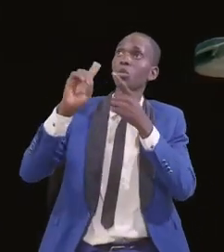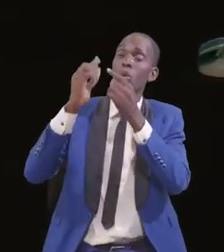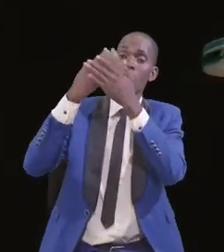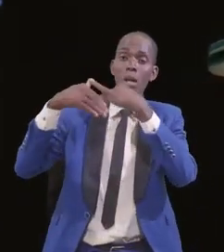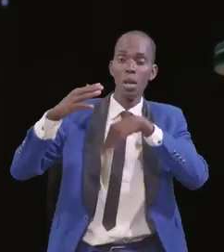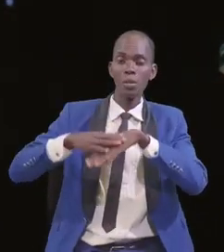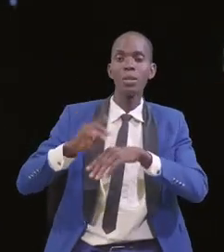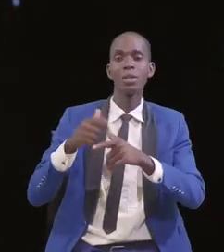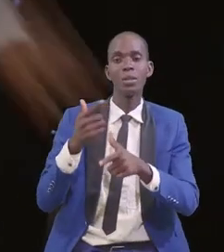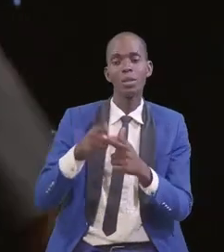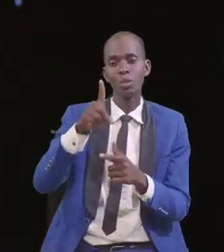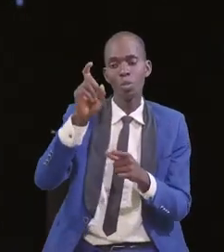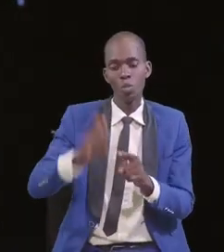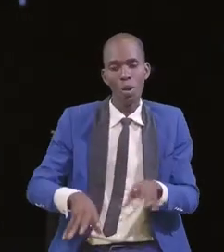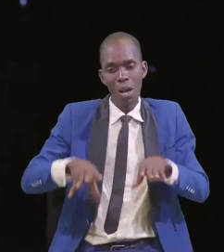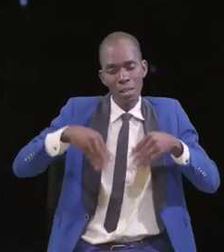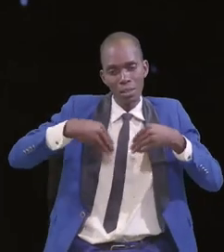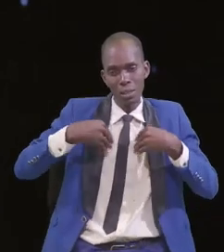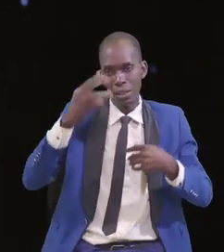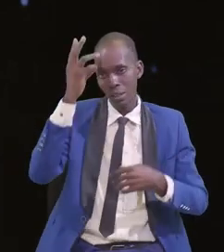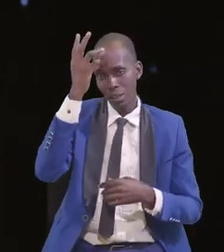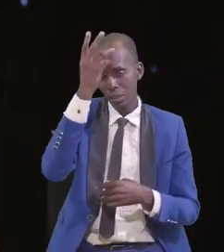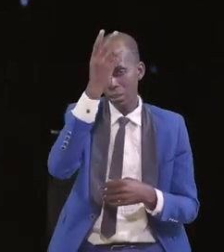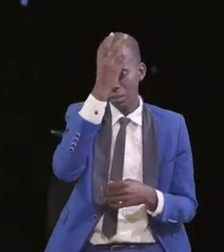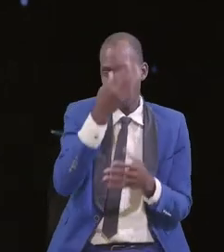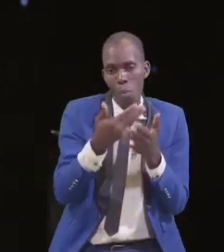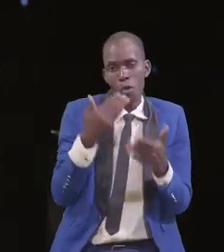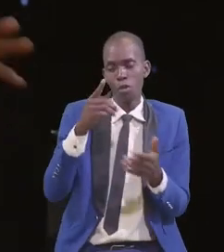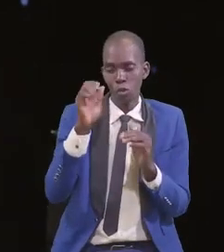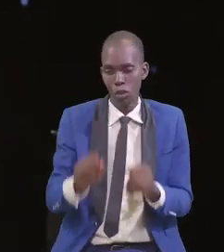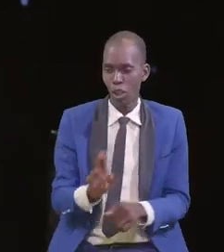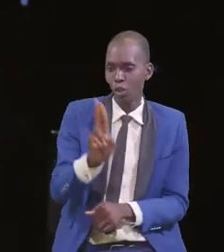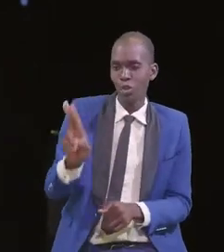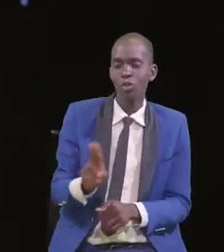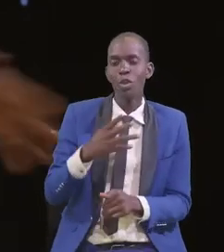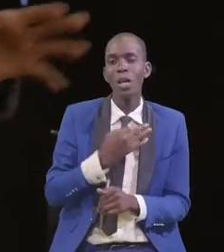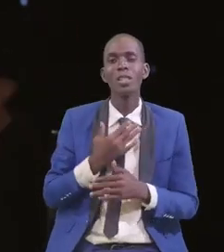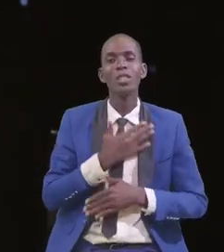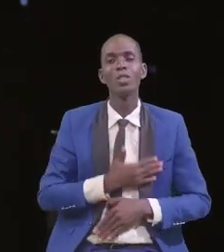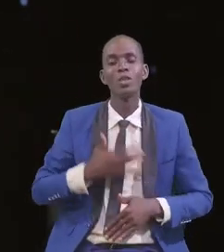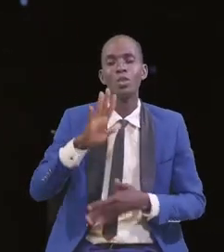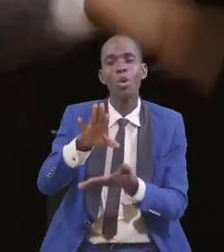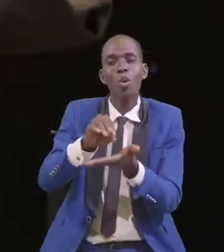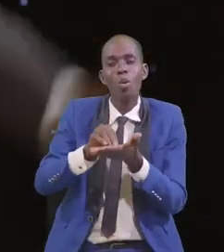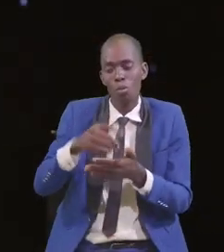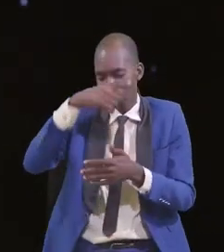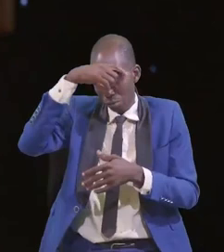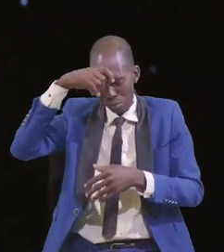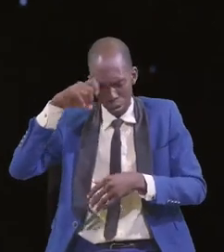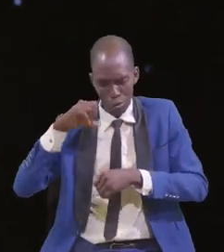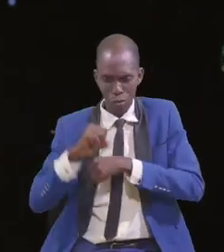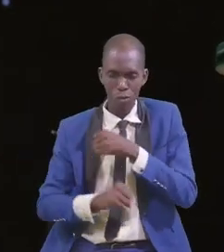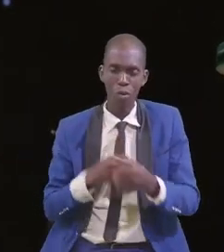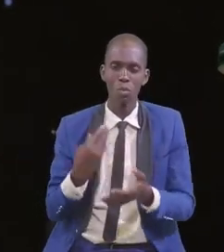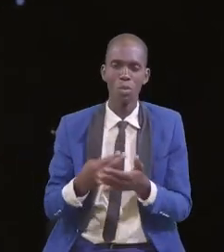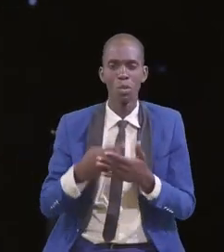with all your money, whatever you buy, whatever you sell, you're doomed and damned and condemned